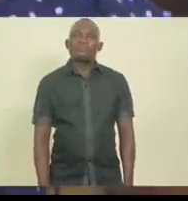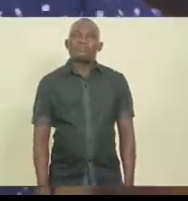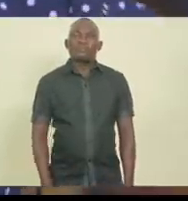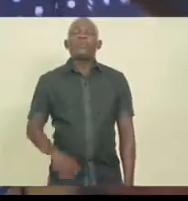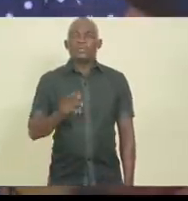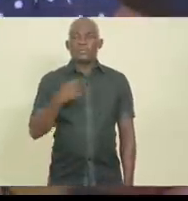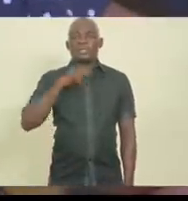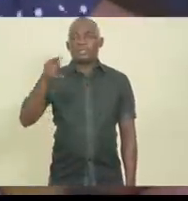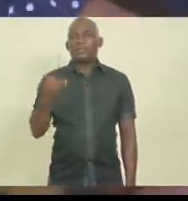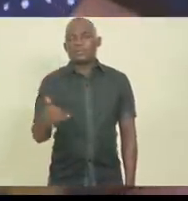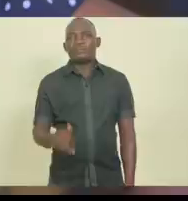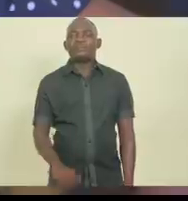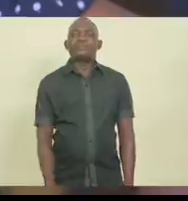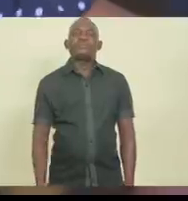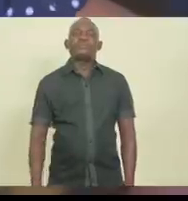Okay, I'm coming.